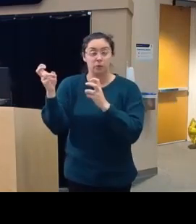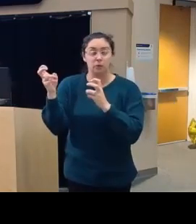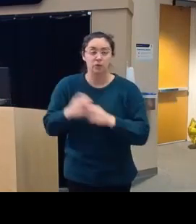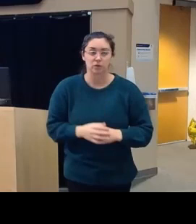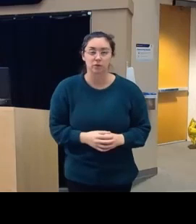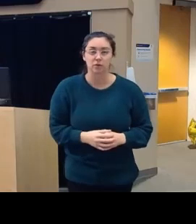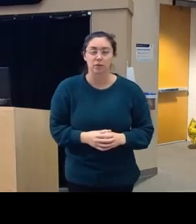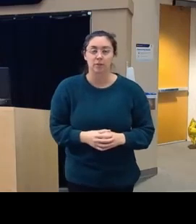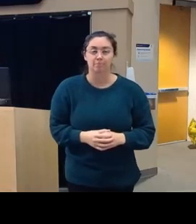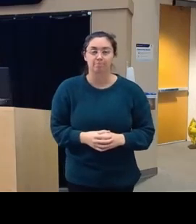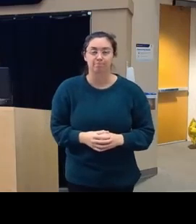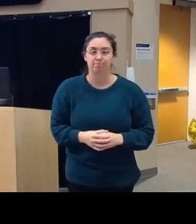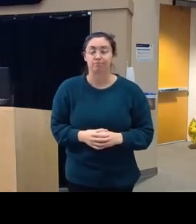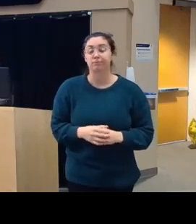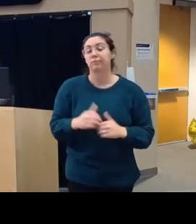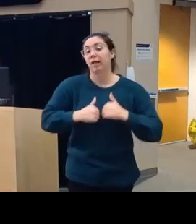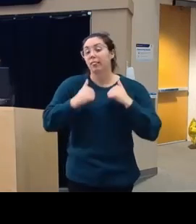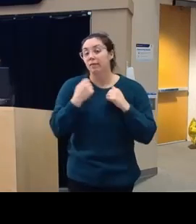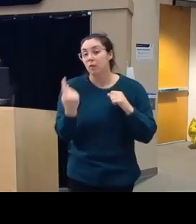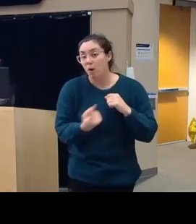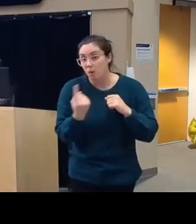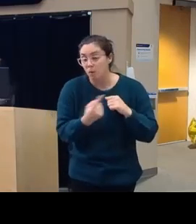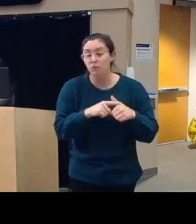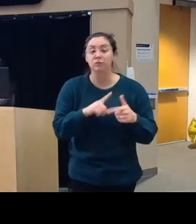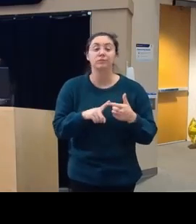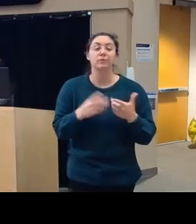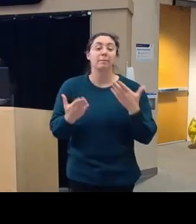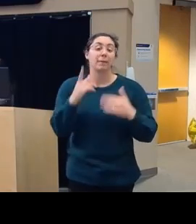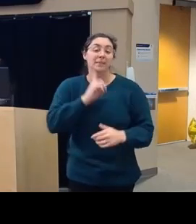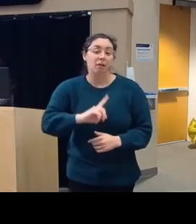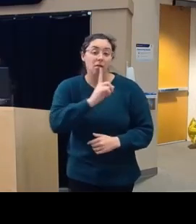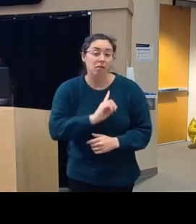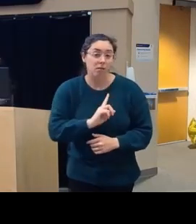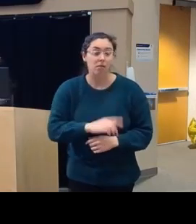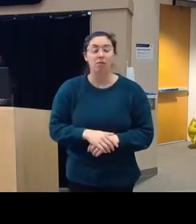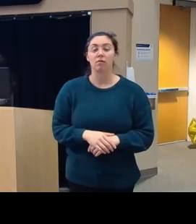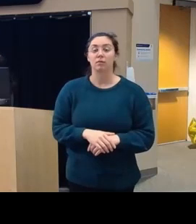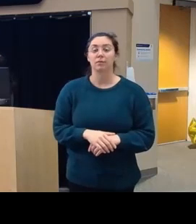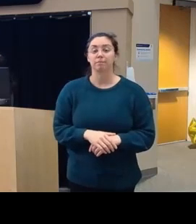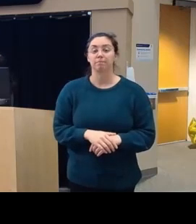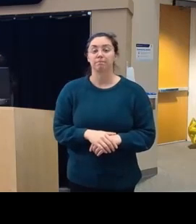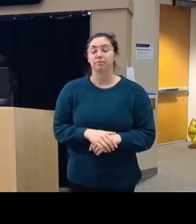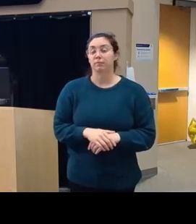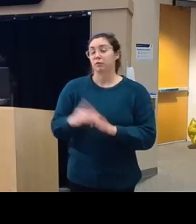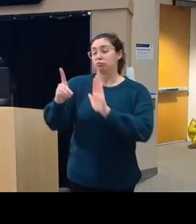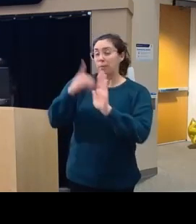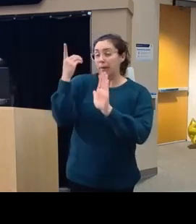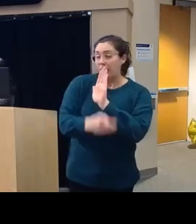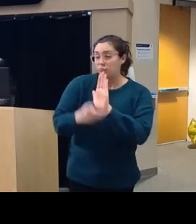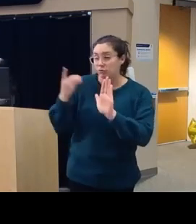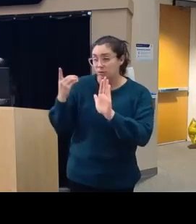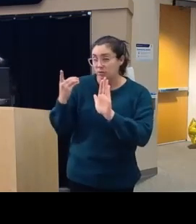as living alone, they may be single, facing